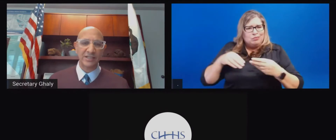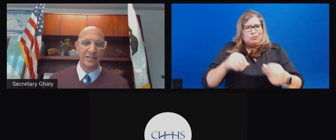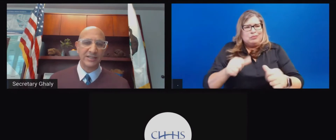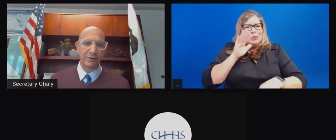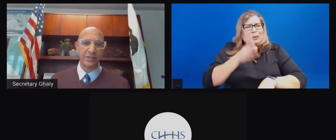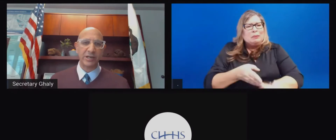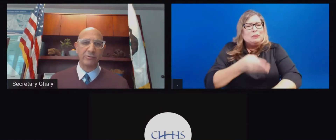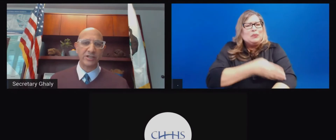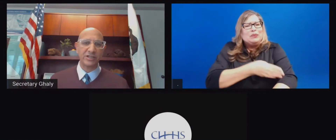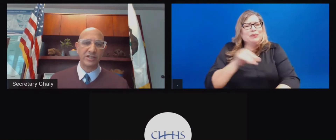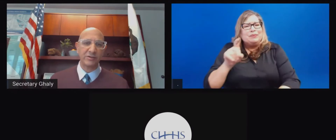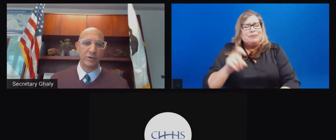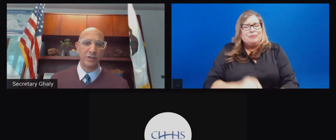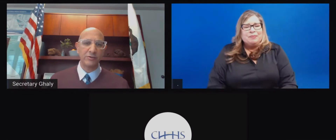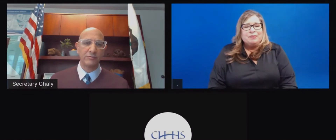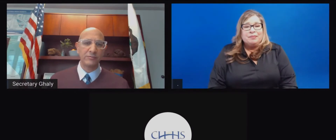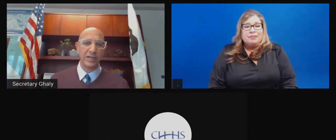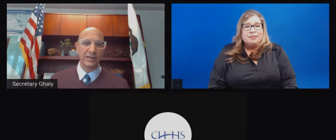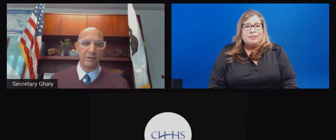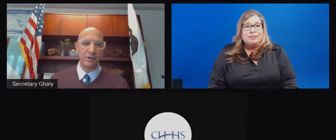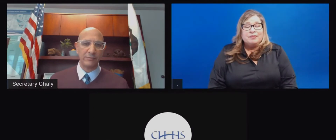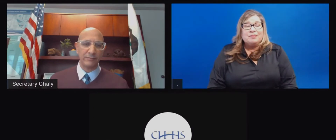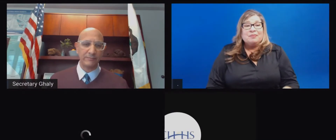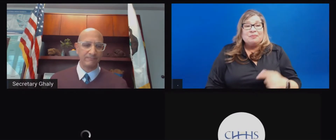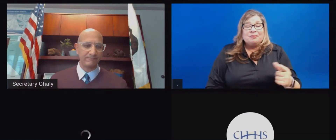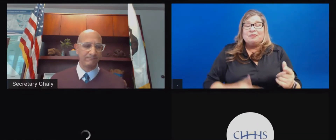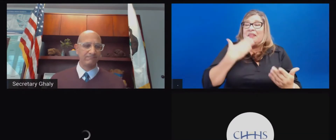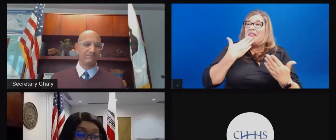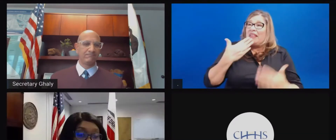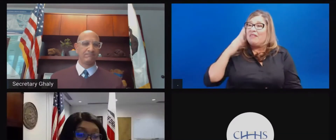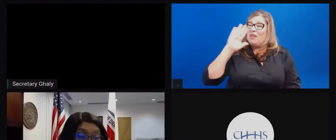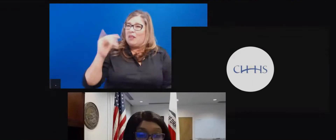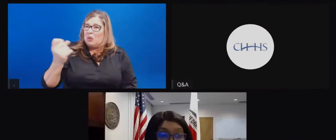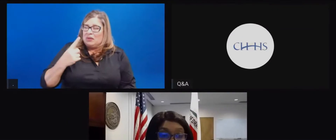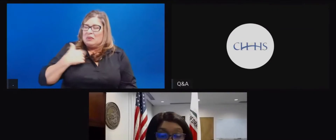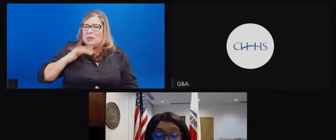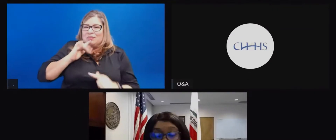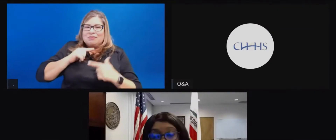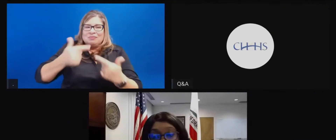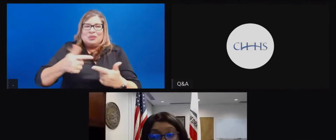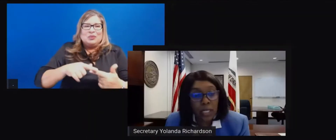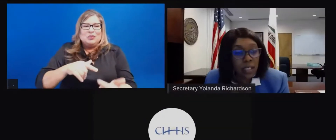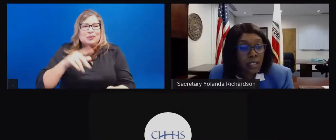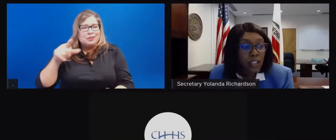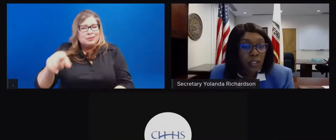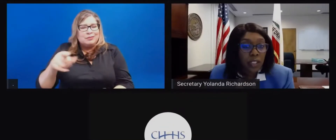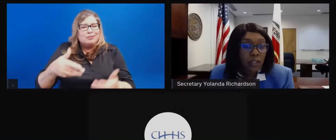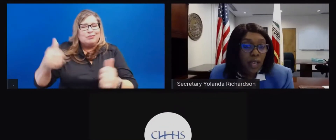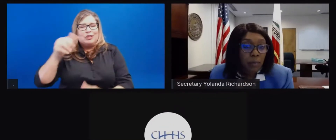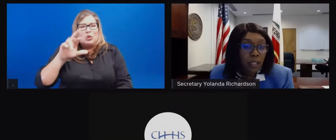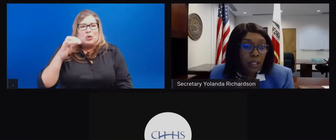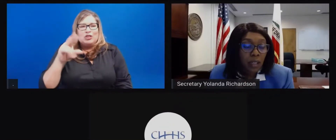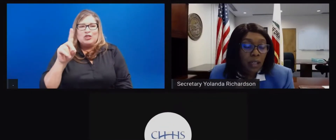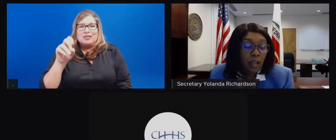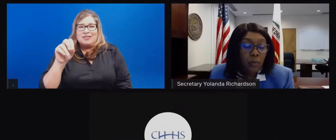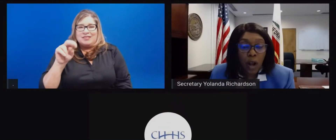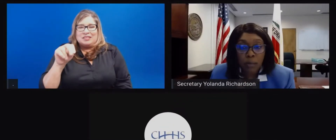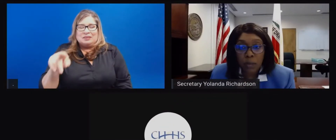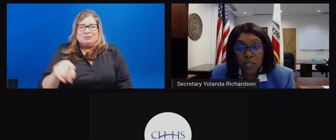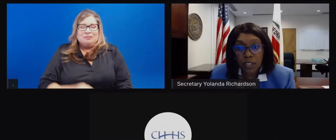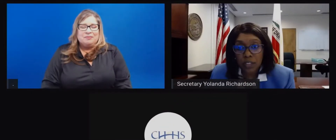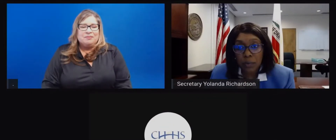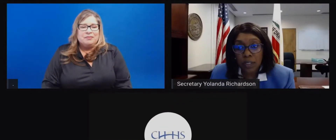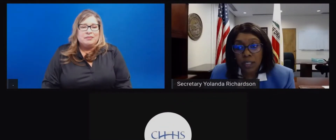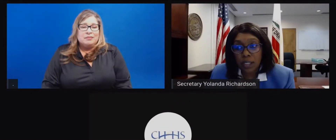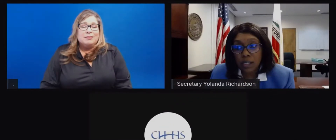thanks for the question. Secretary Richardson, would you take that one? Absolutely, Dr. Galli. Yes, we continue to hear that being a